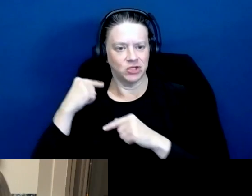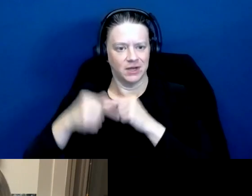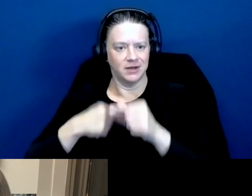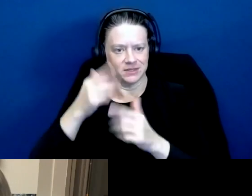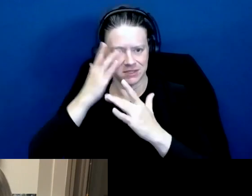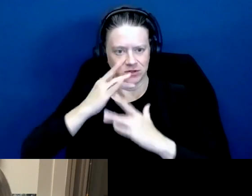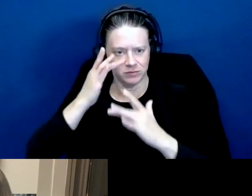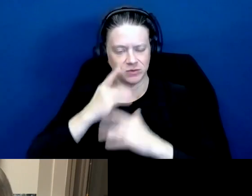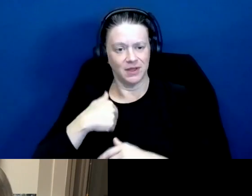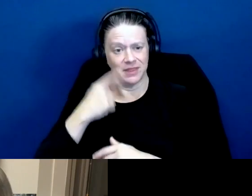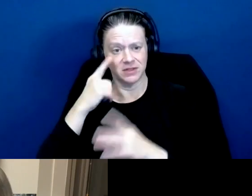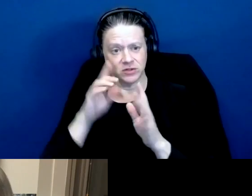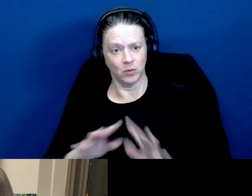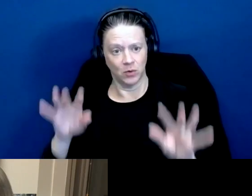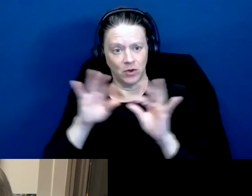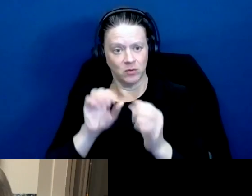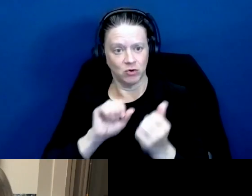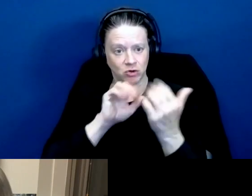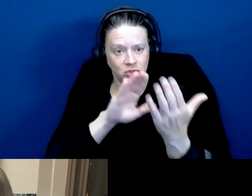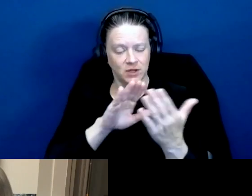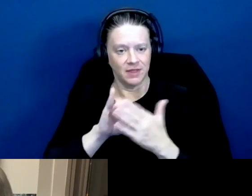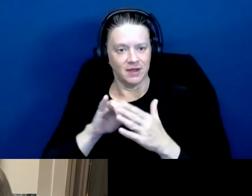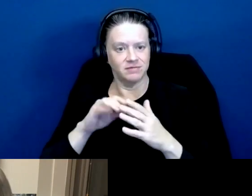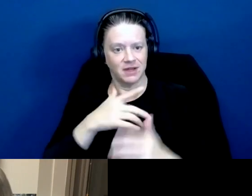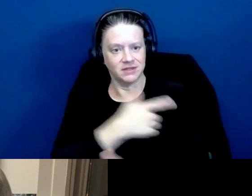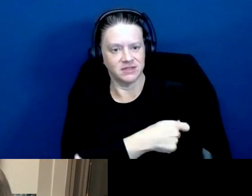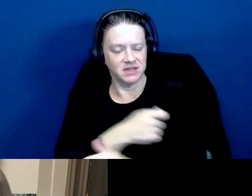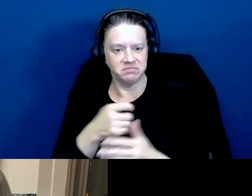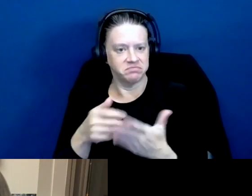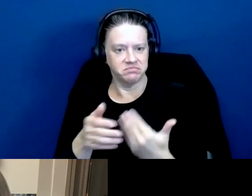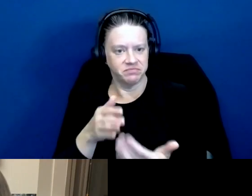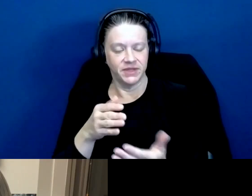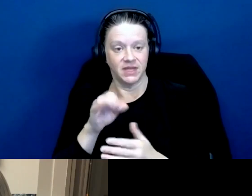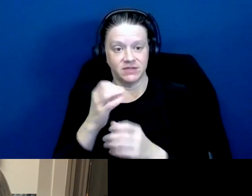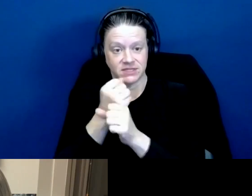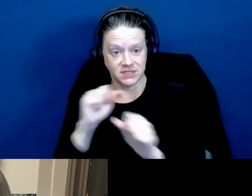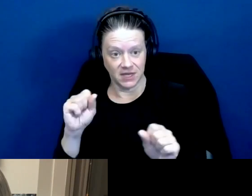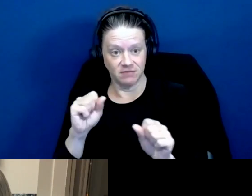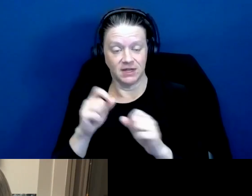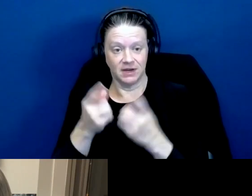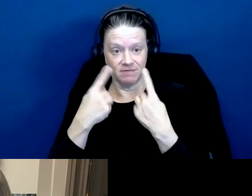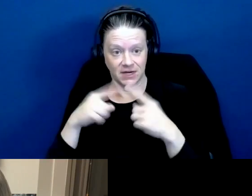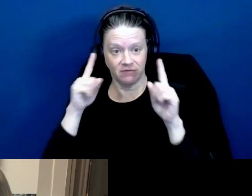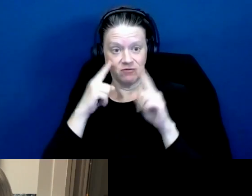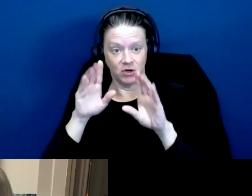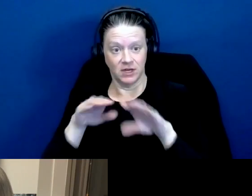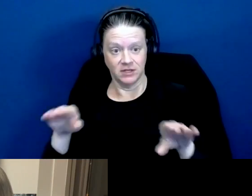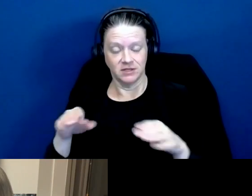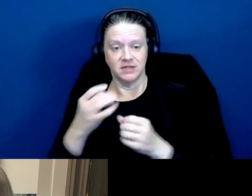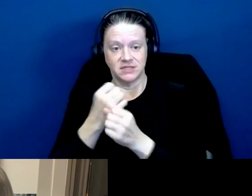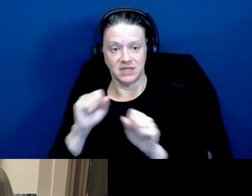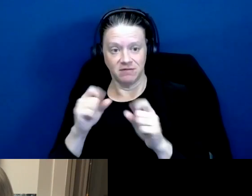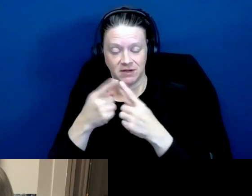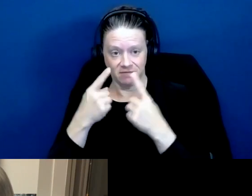approaching this vaccine like we do all other vaccines and say, if it's safe and effective for kids, then it's safe and effective for our kid who